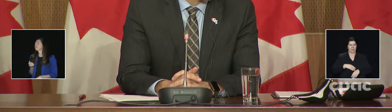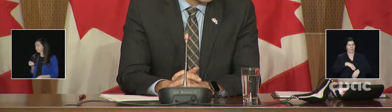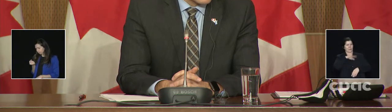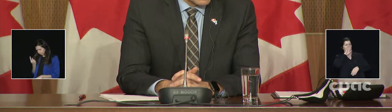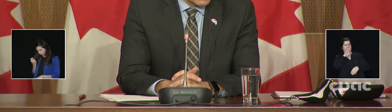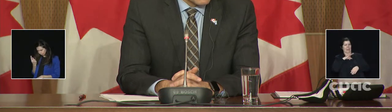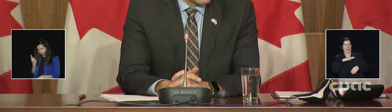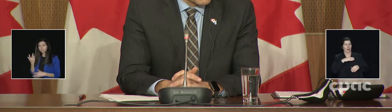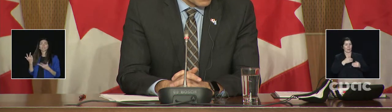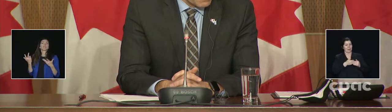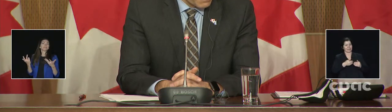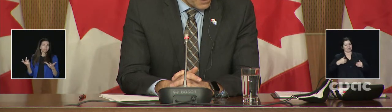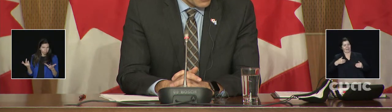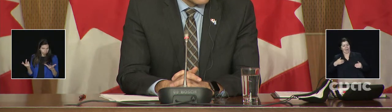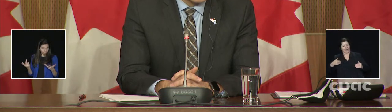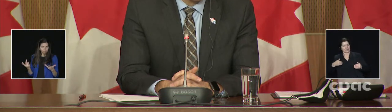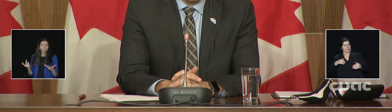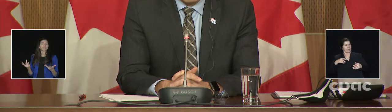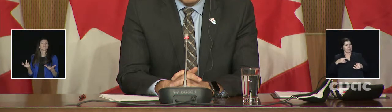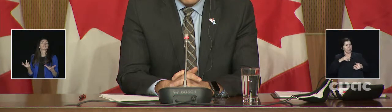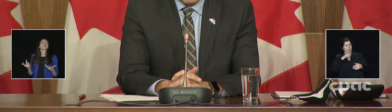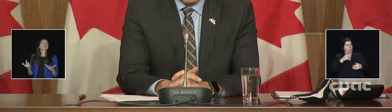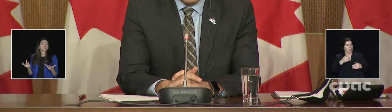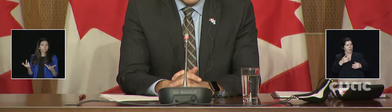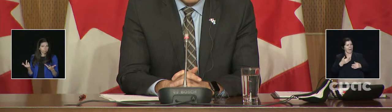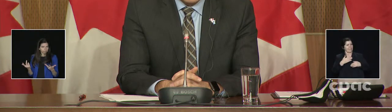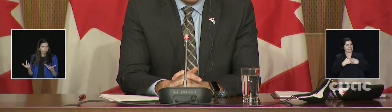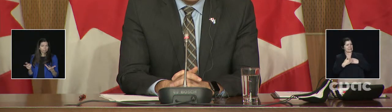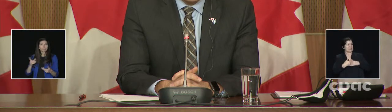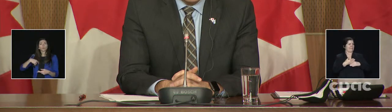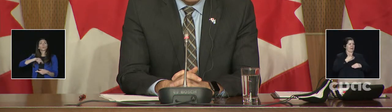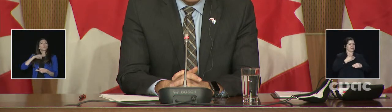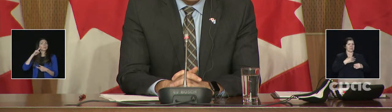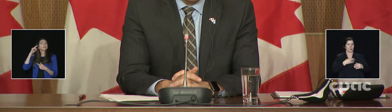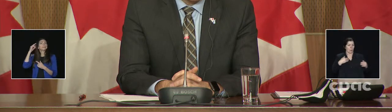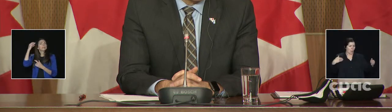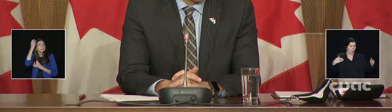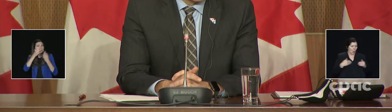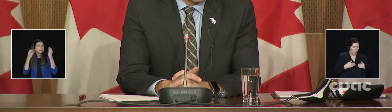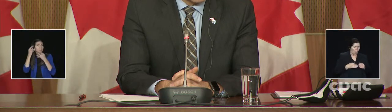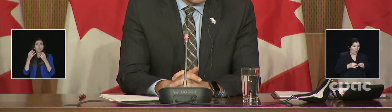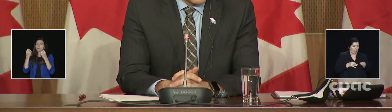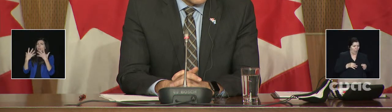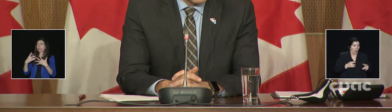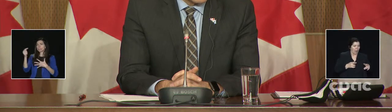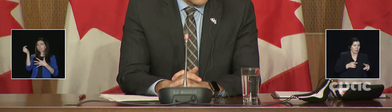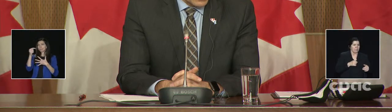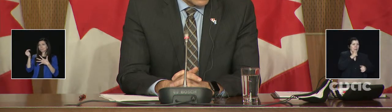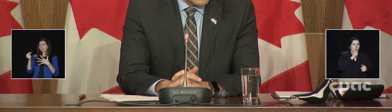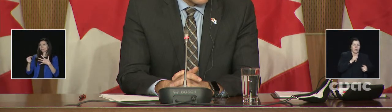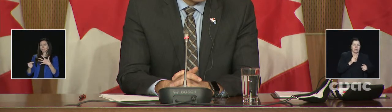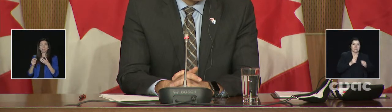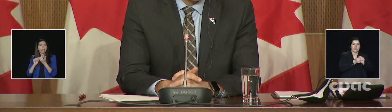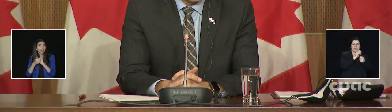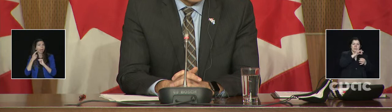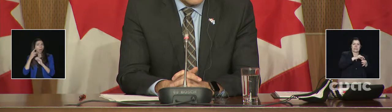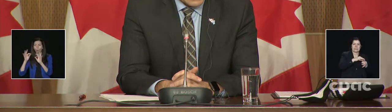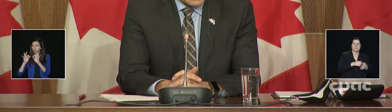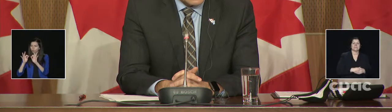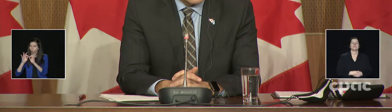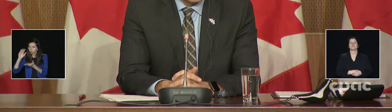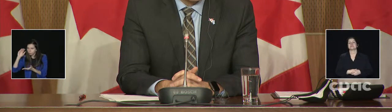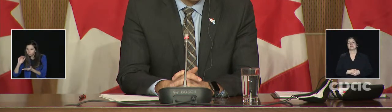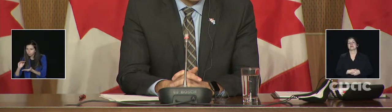important part of our overall efforts to reduce the costs and increase